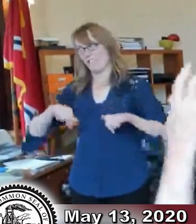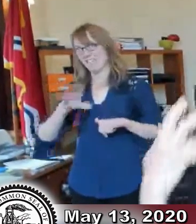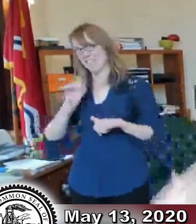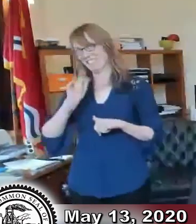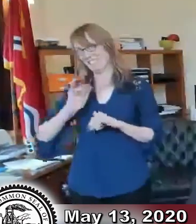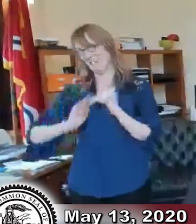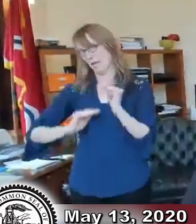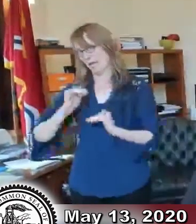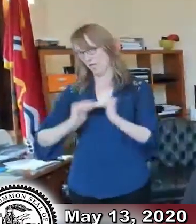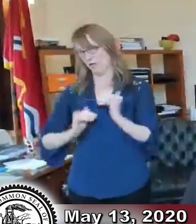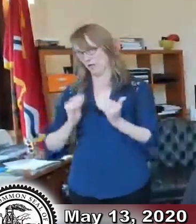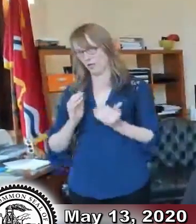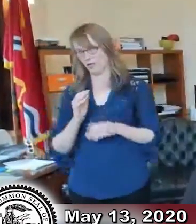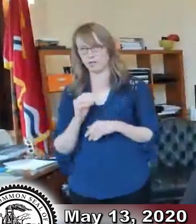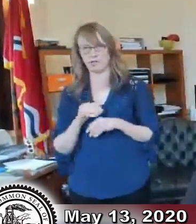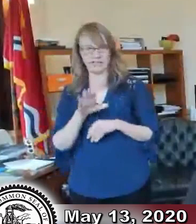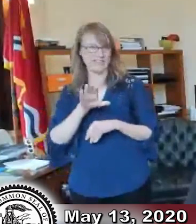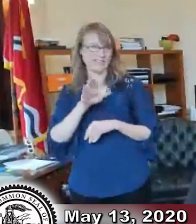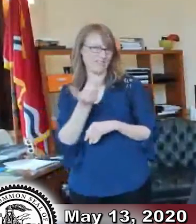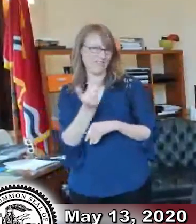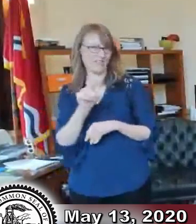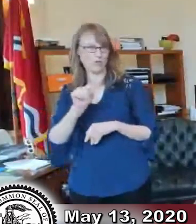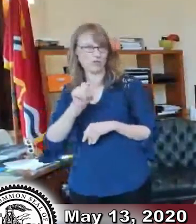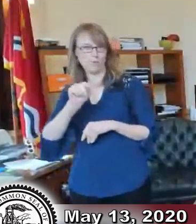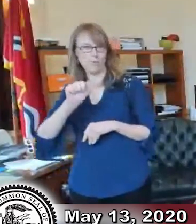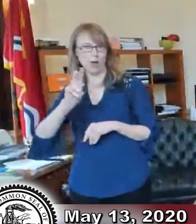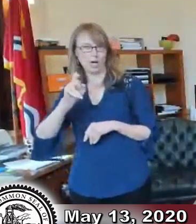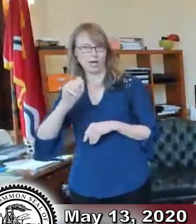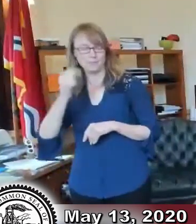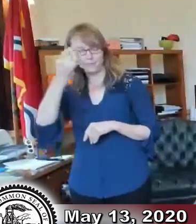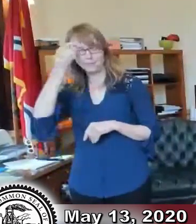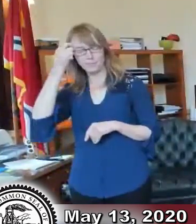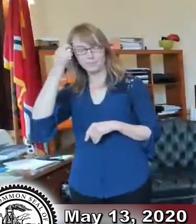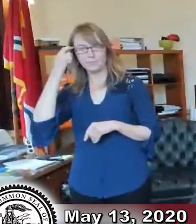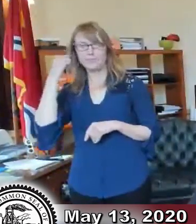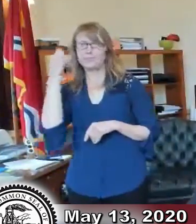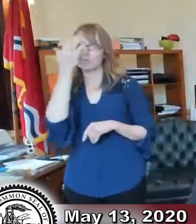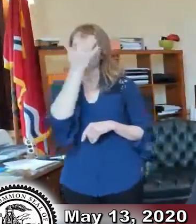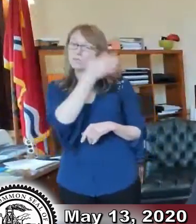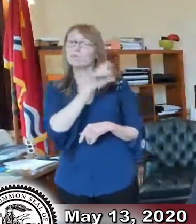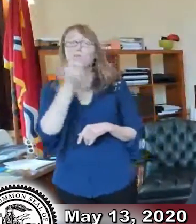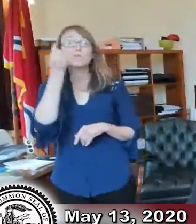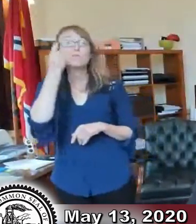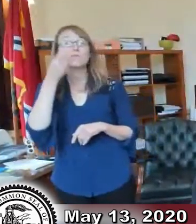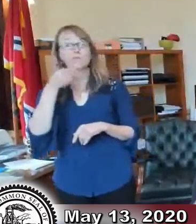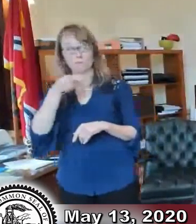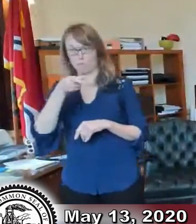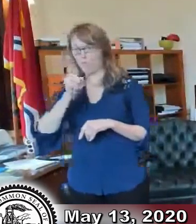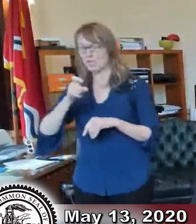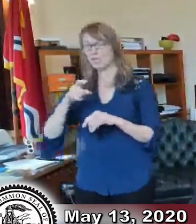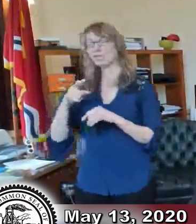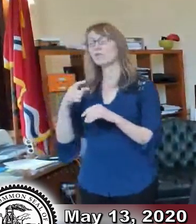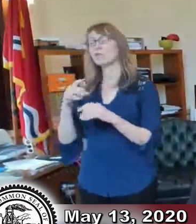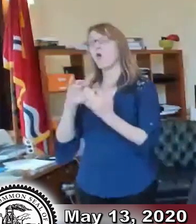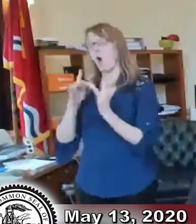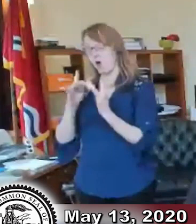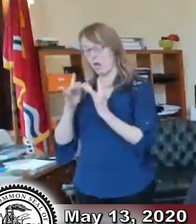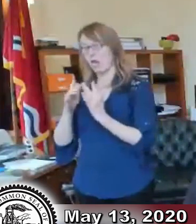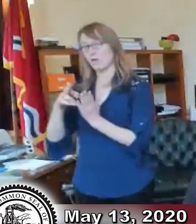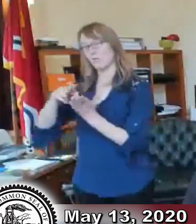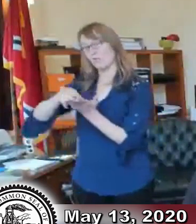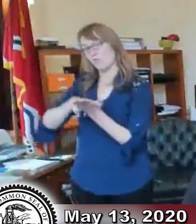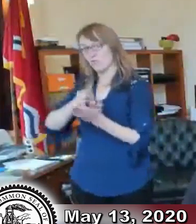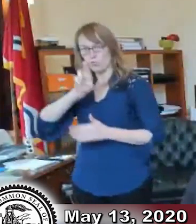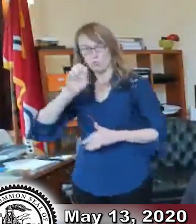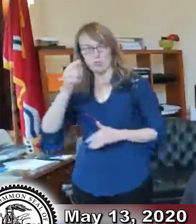So folks can go there to pick these up. You do need to register because